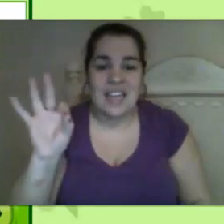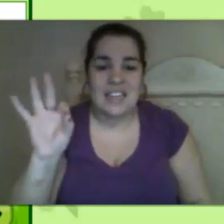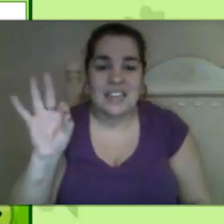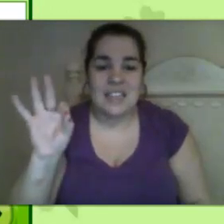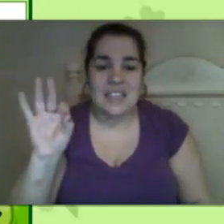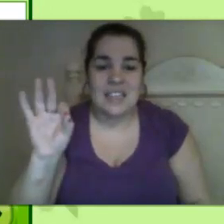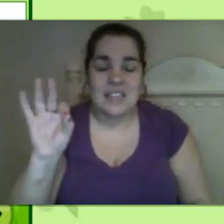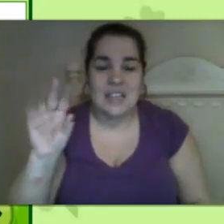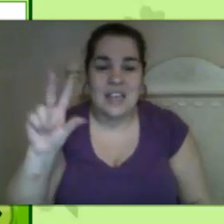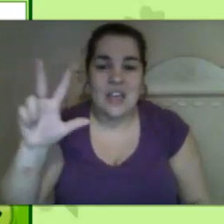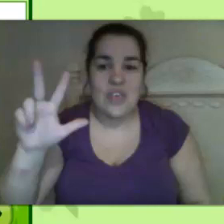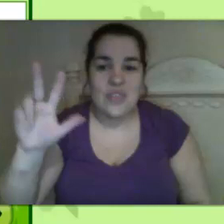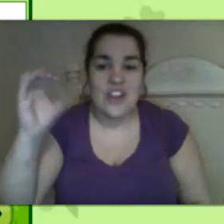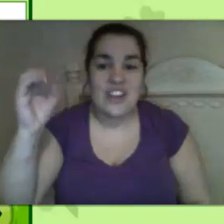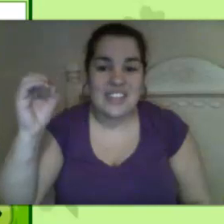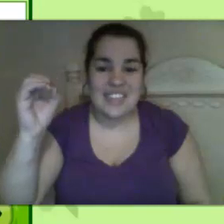29,